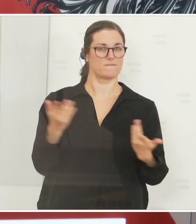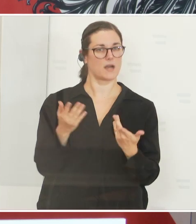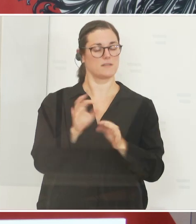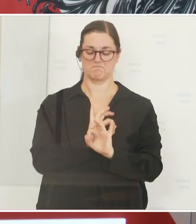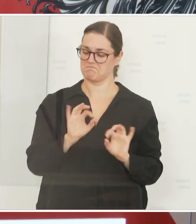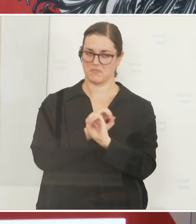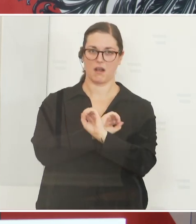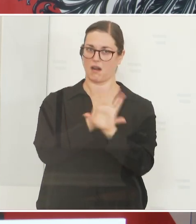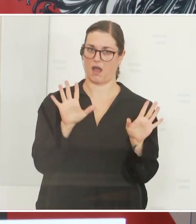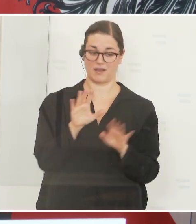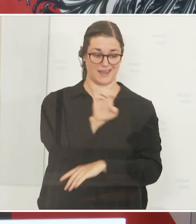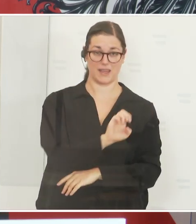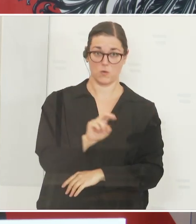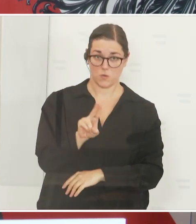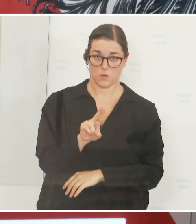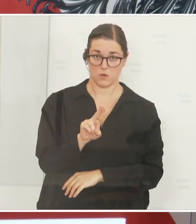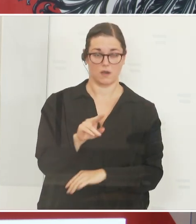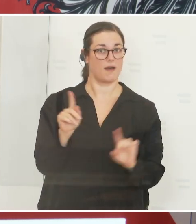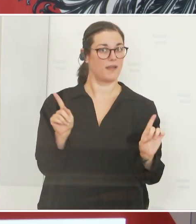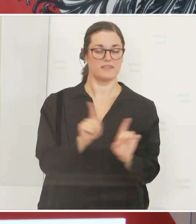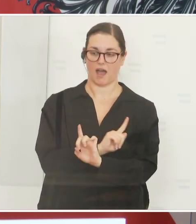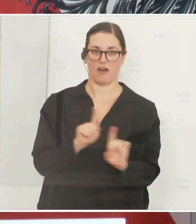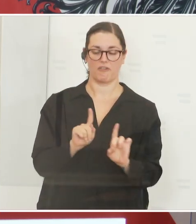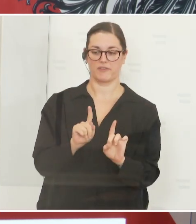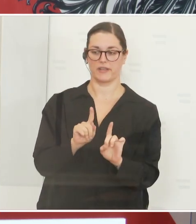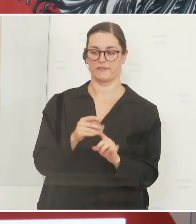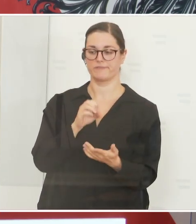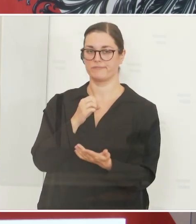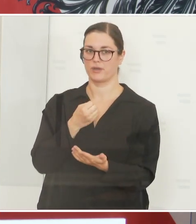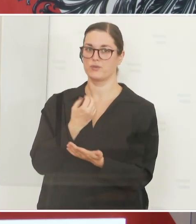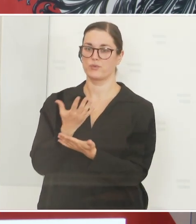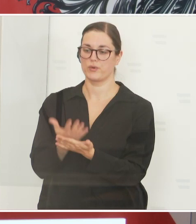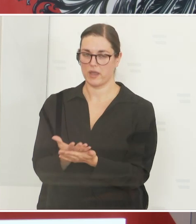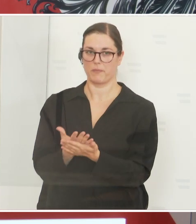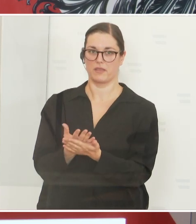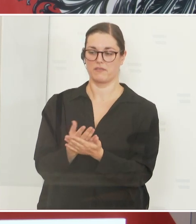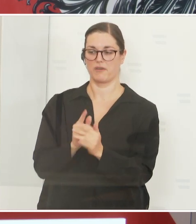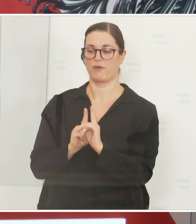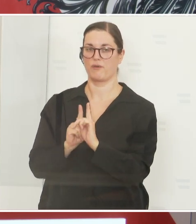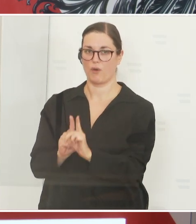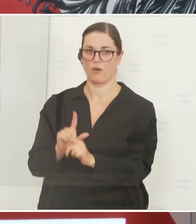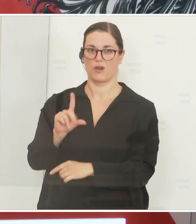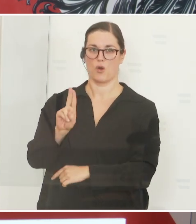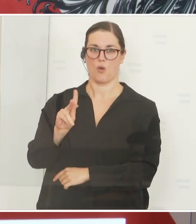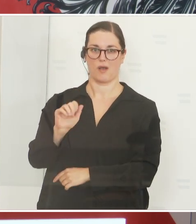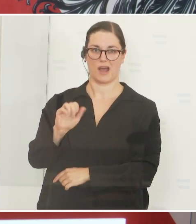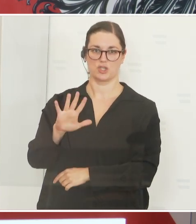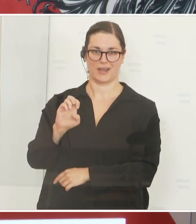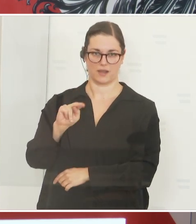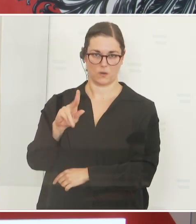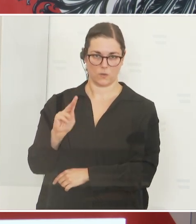clear: the EU must not give in to blackmail from Lukashenko. We have to